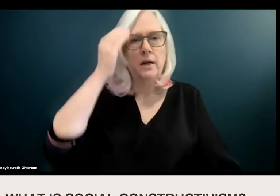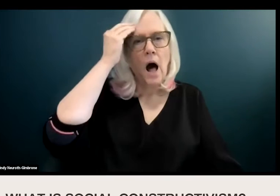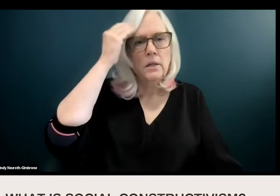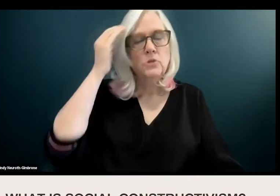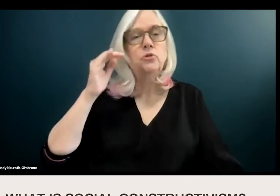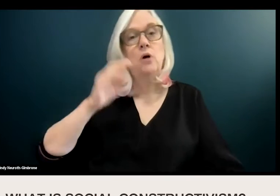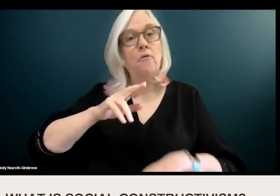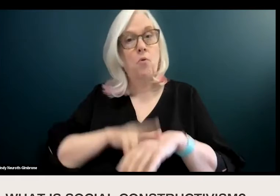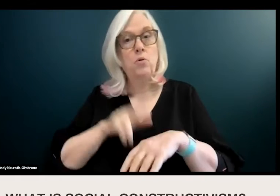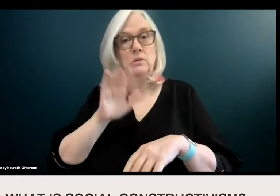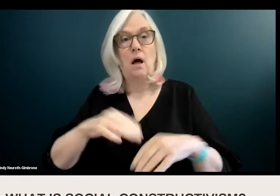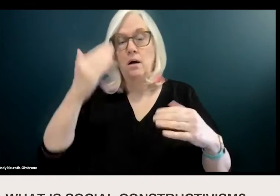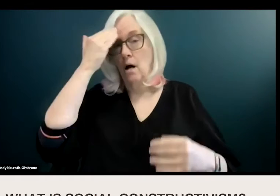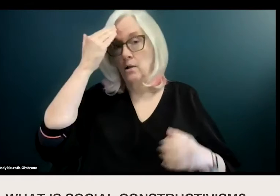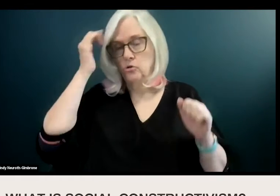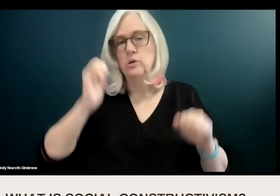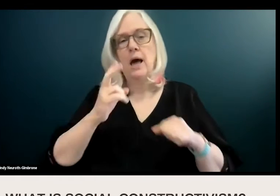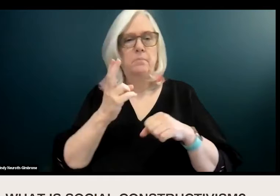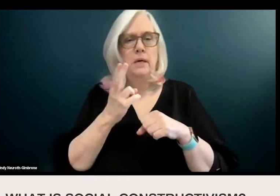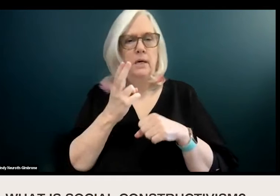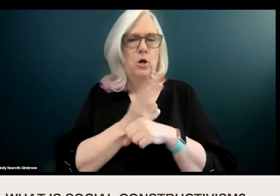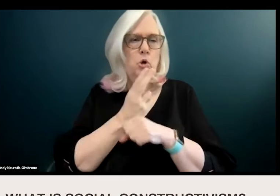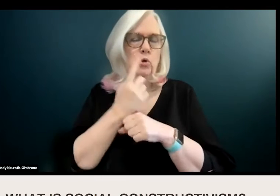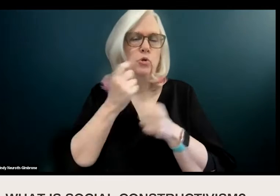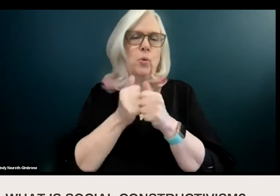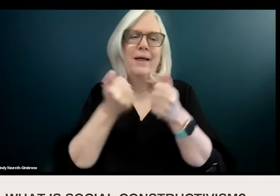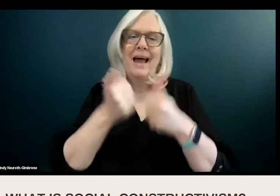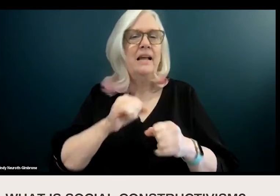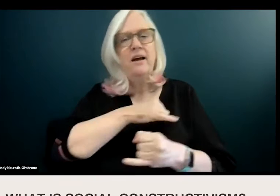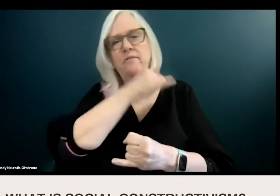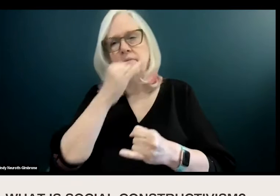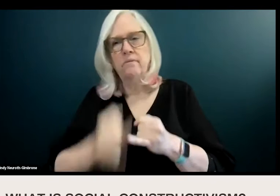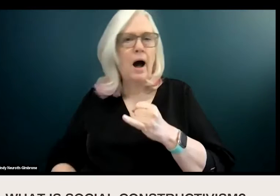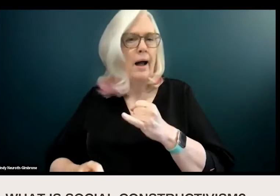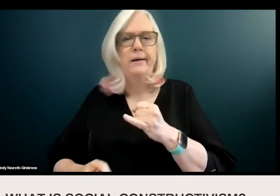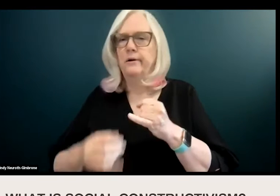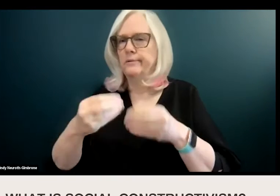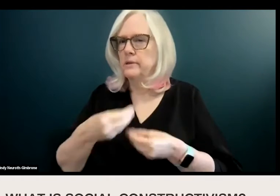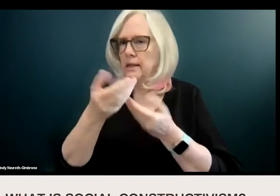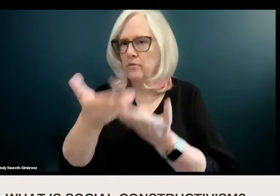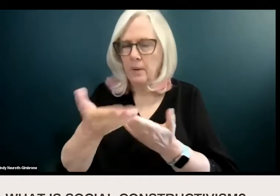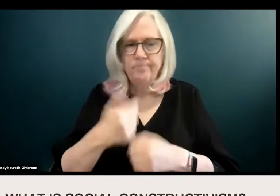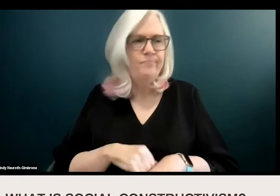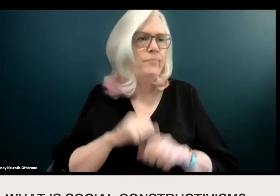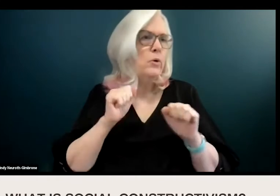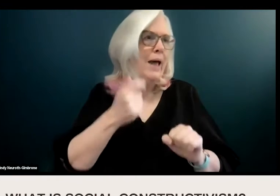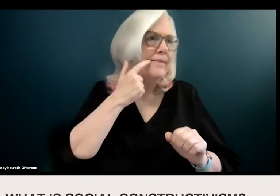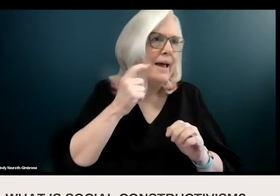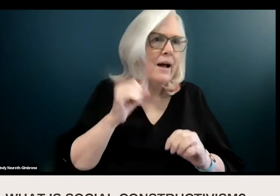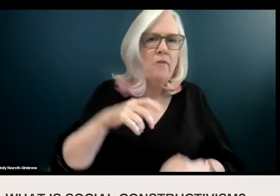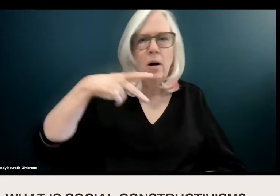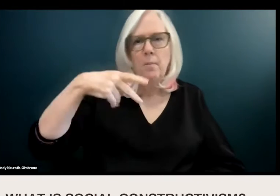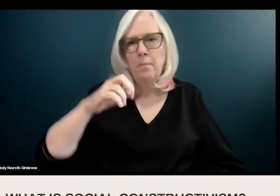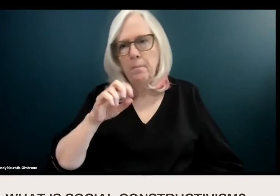can be used with any type of final deliverable. So think of things beyond research papers like podcasts, or maybe